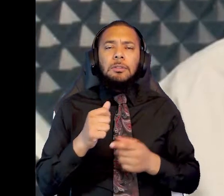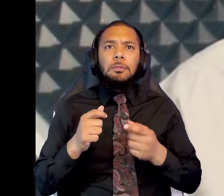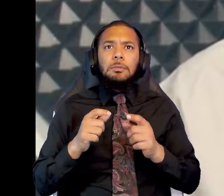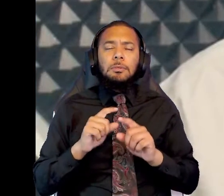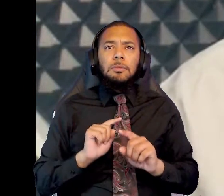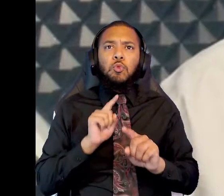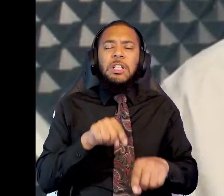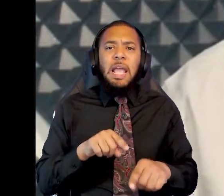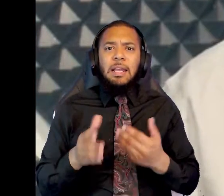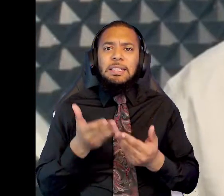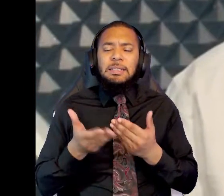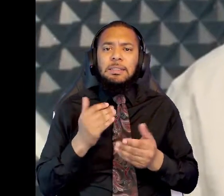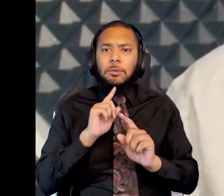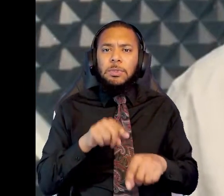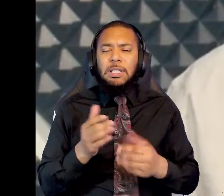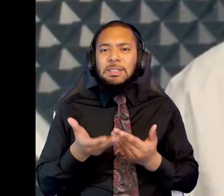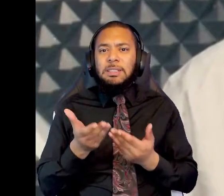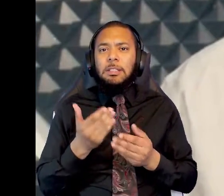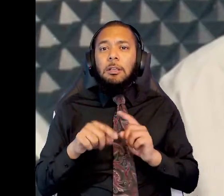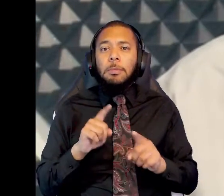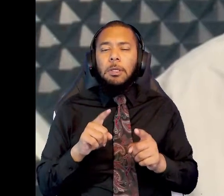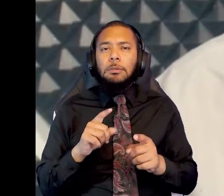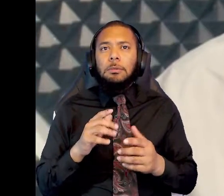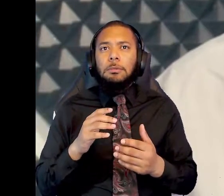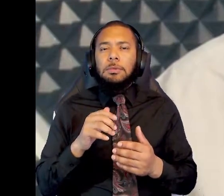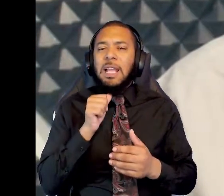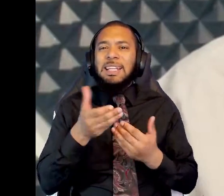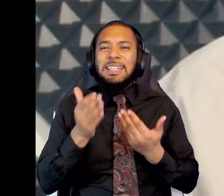the atmosphere compared to the rest of the gases that I'll name.